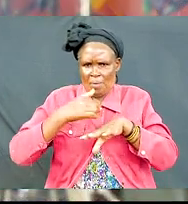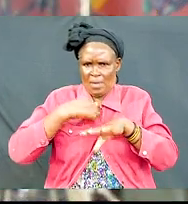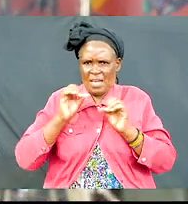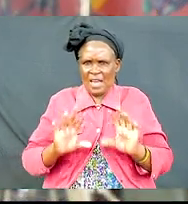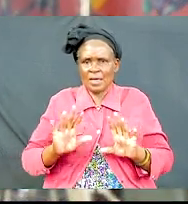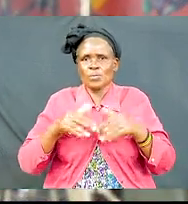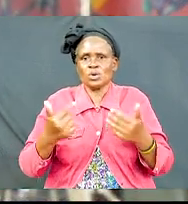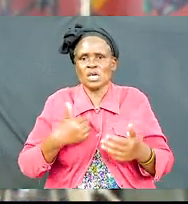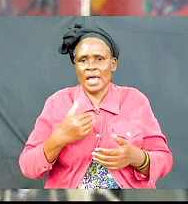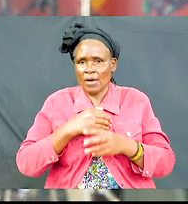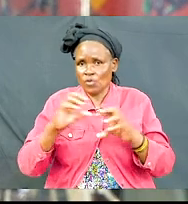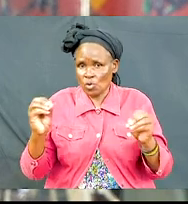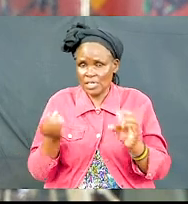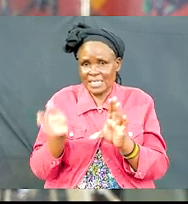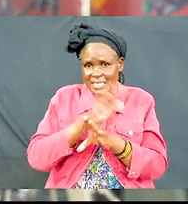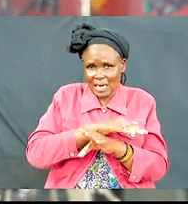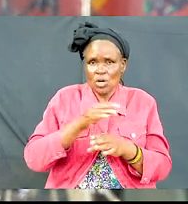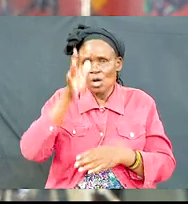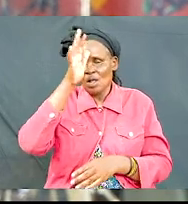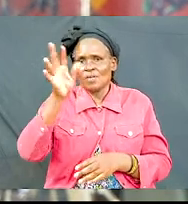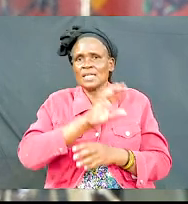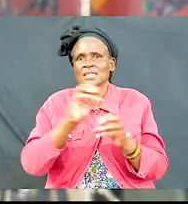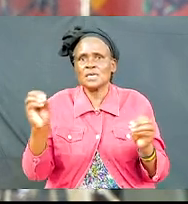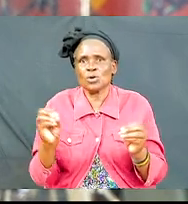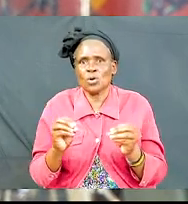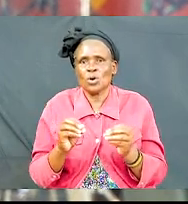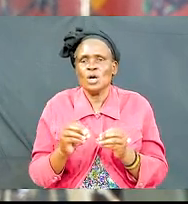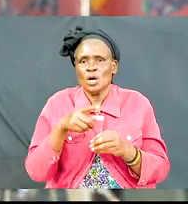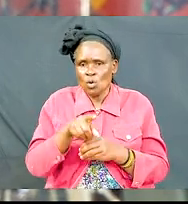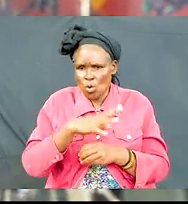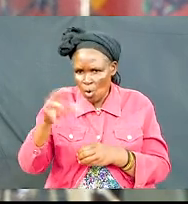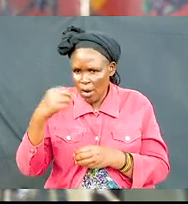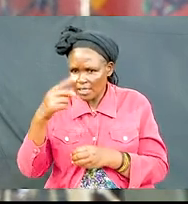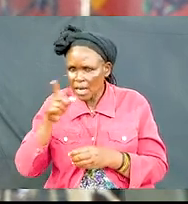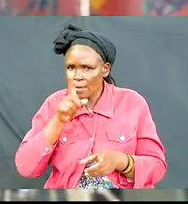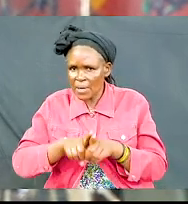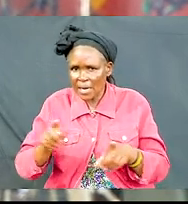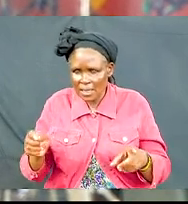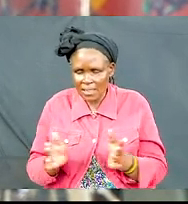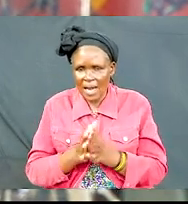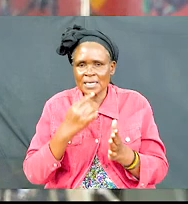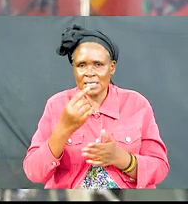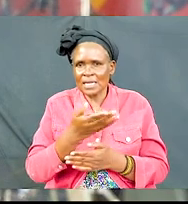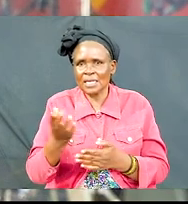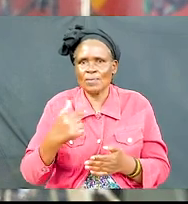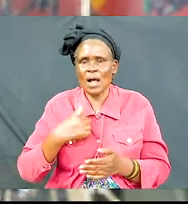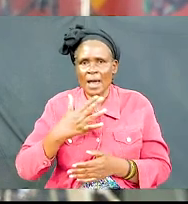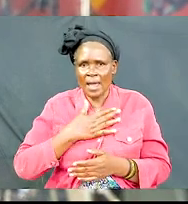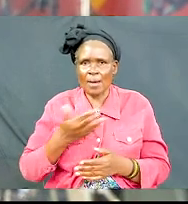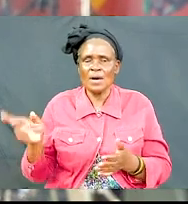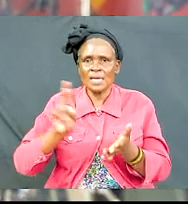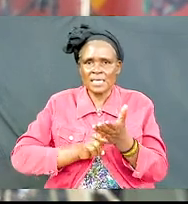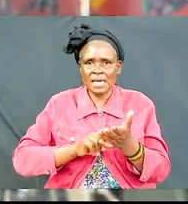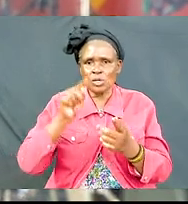have not yet returned to the Father. Go instead to my brothers and tell them I am returning to